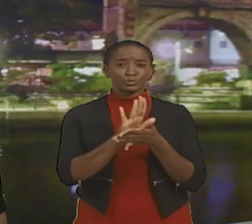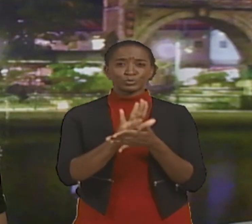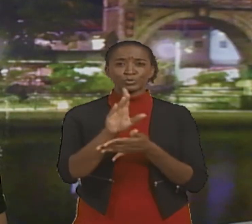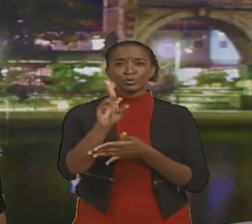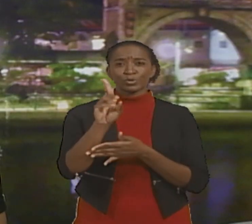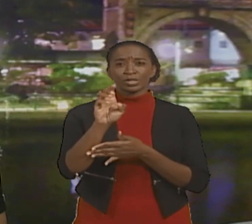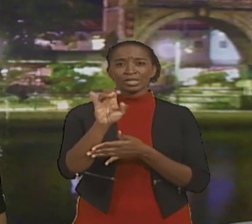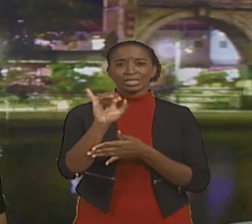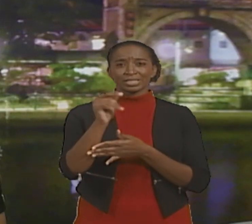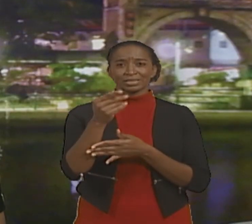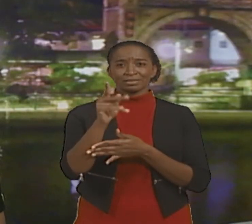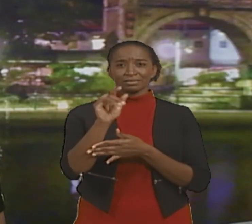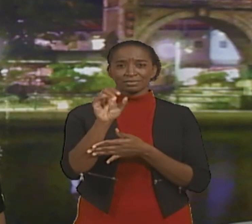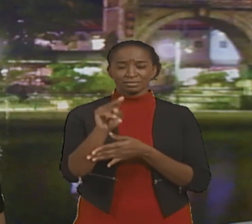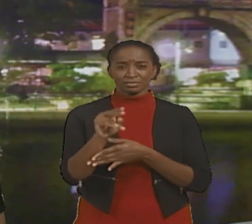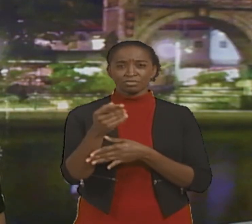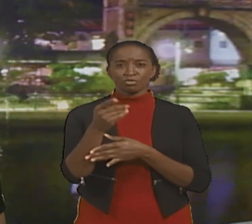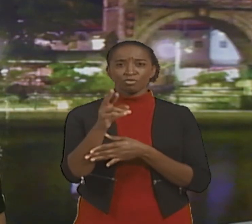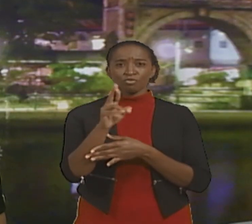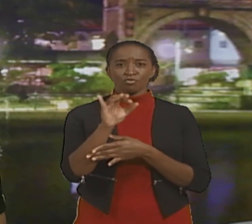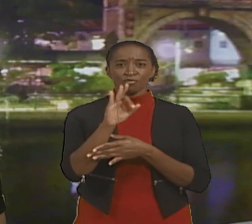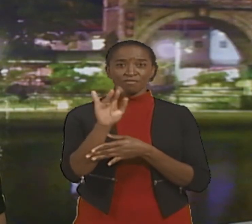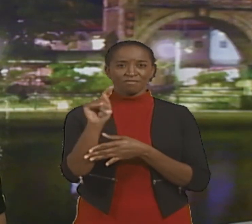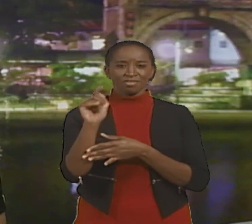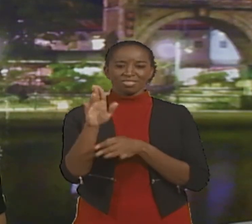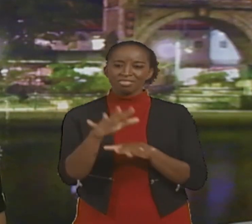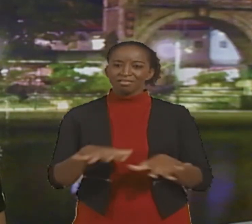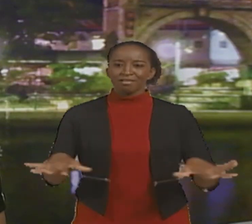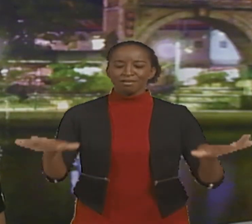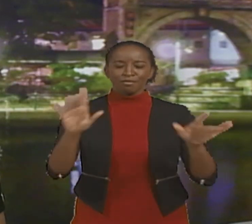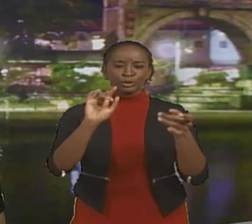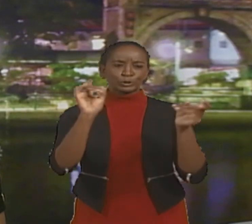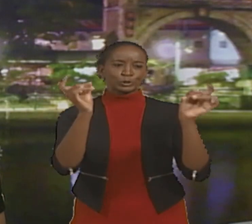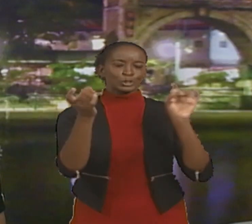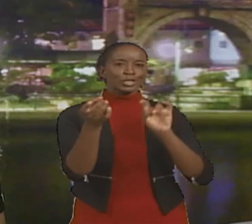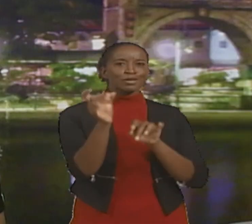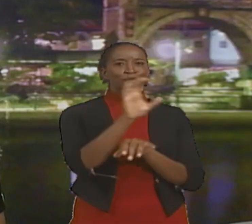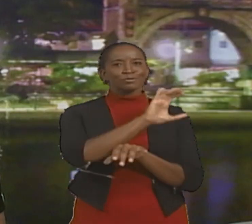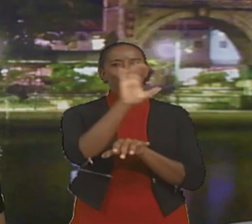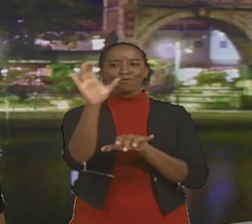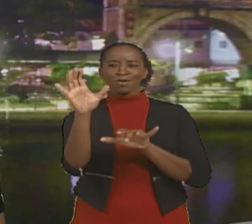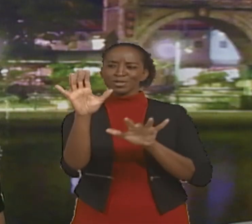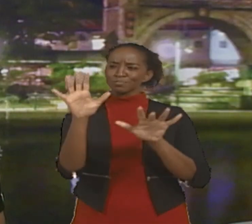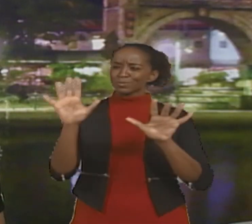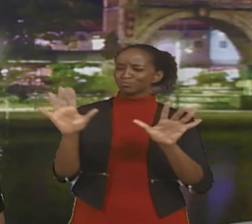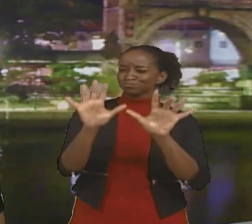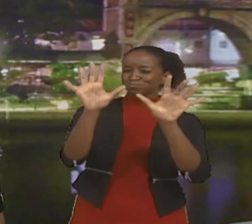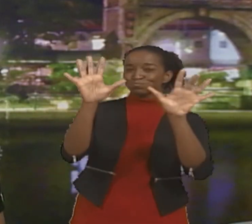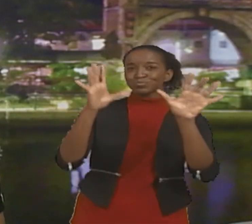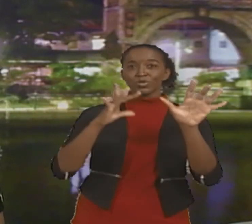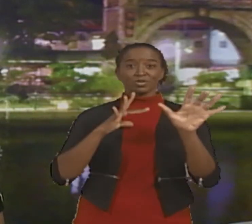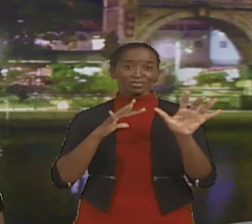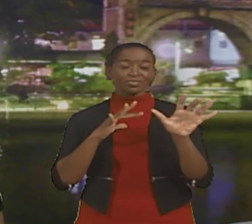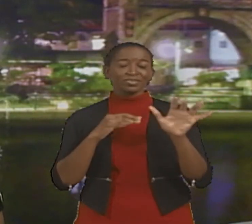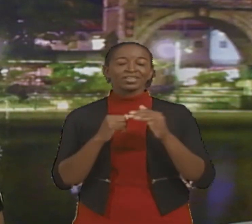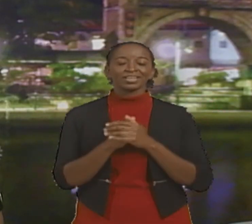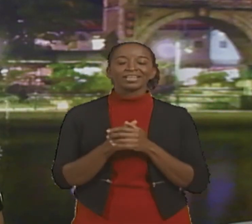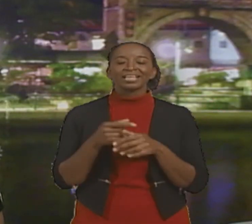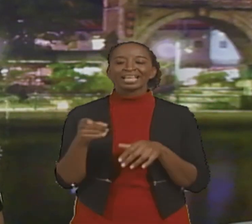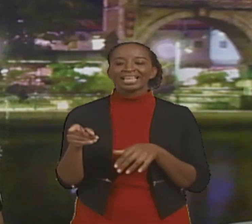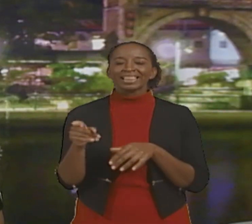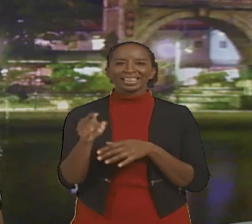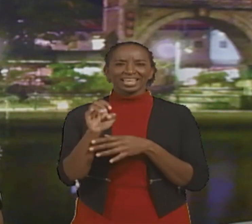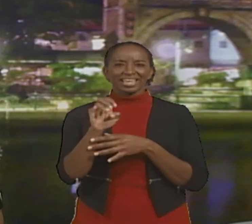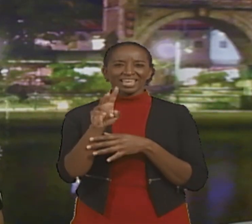Griffith Secondary School will be converted into a Christmas wonderland. The inaugural event is being hosted by Islands Incentives and Meetings